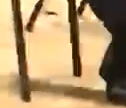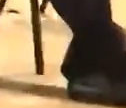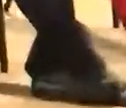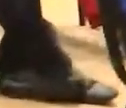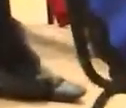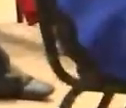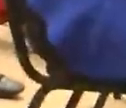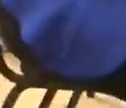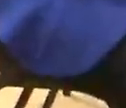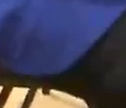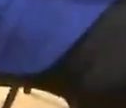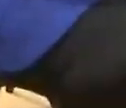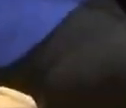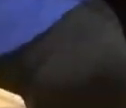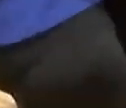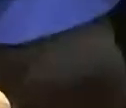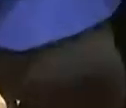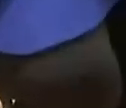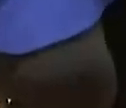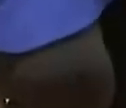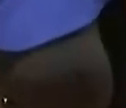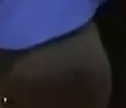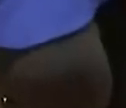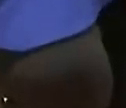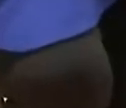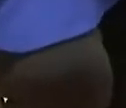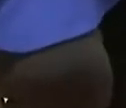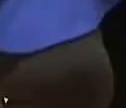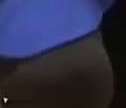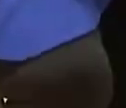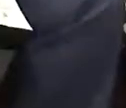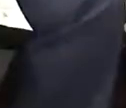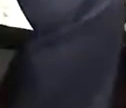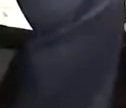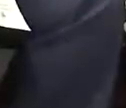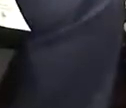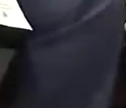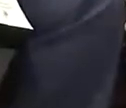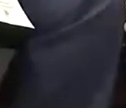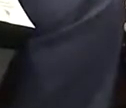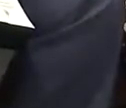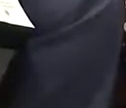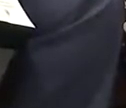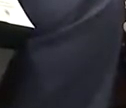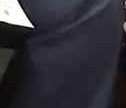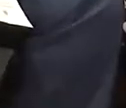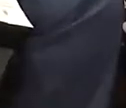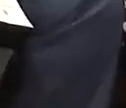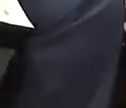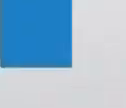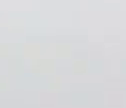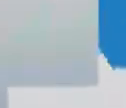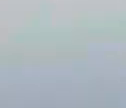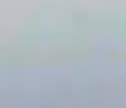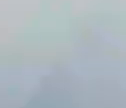Coming up in the news, teachers in the public school system assembling today for the annual orientation ceremony.